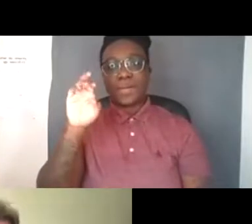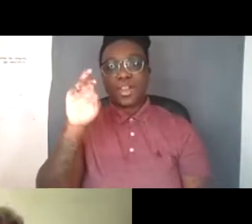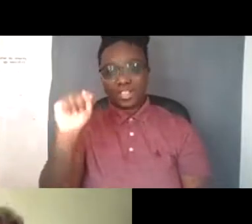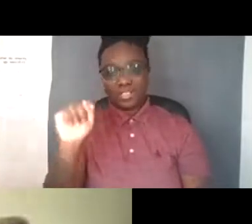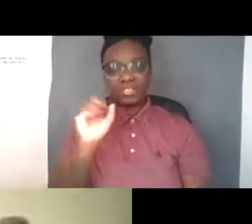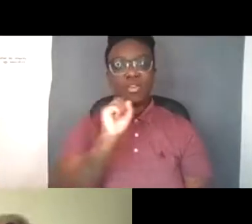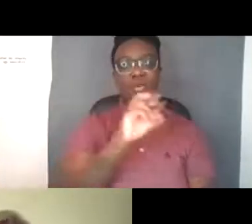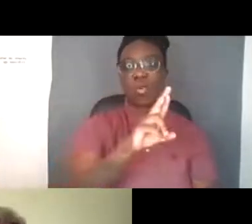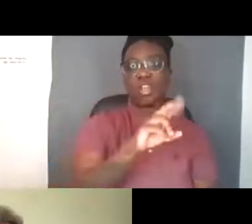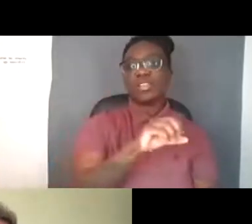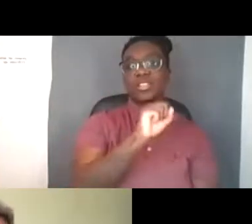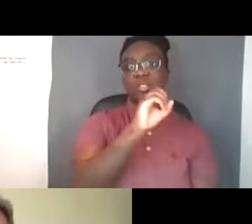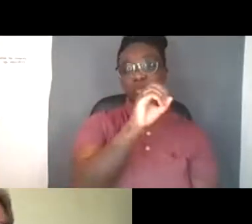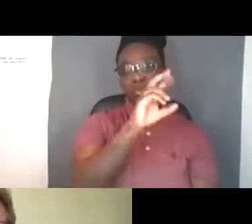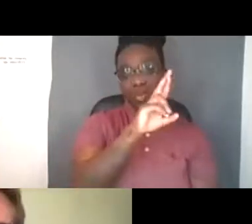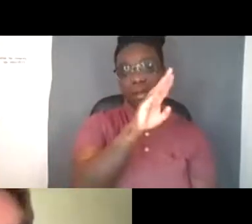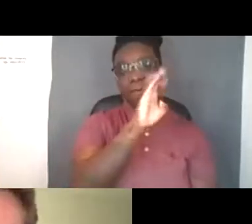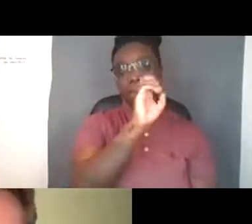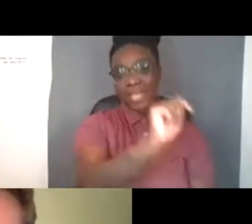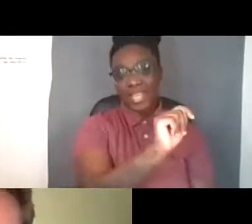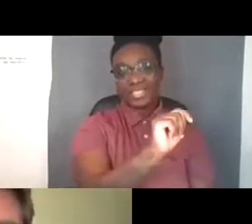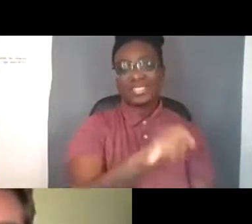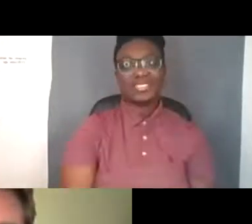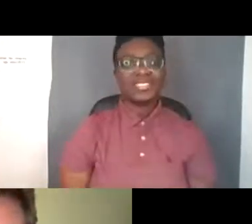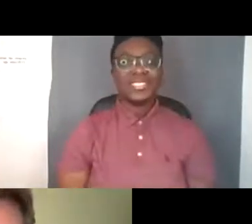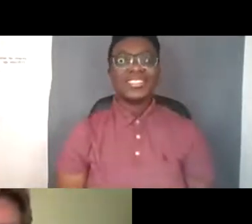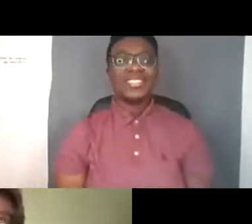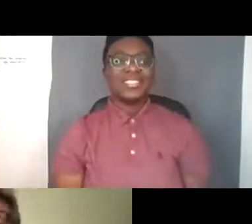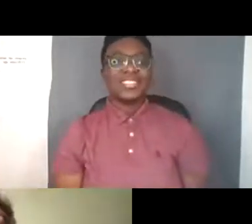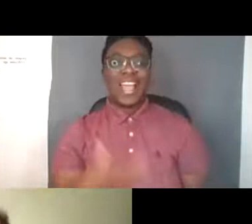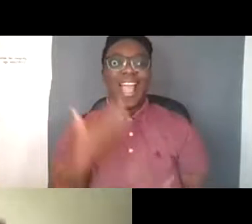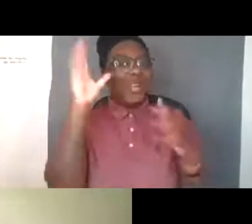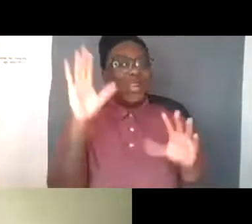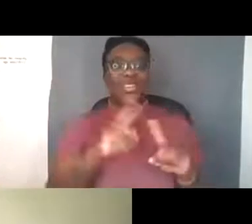know the difference. I don't know the difference either.